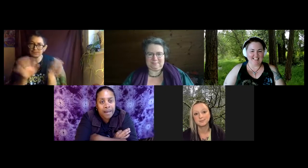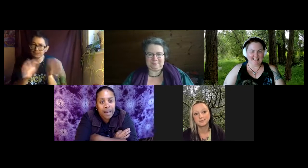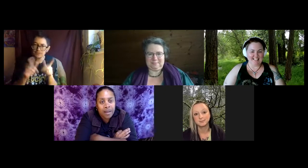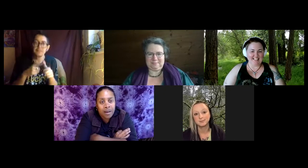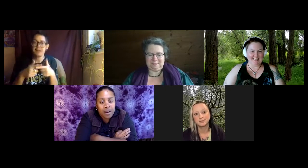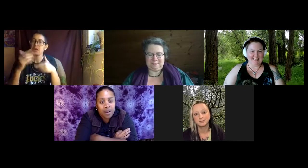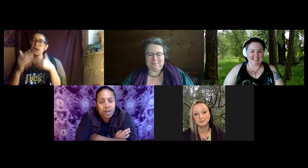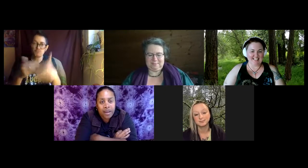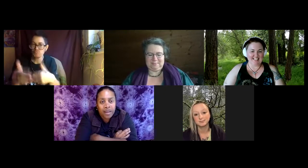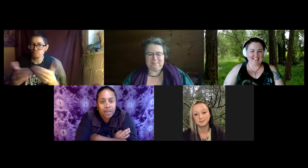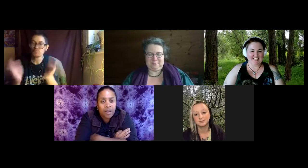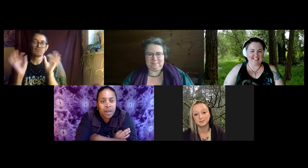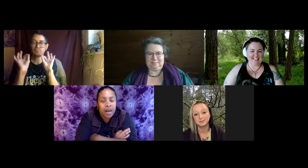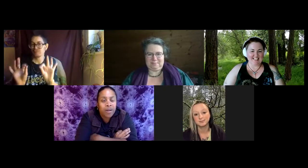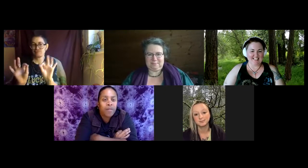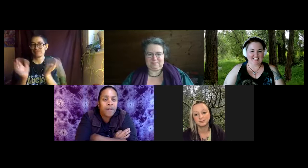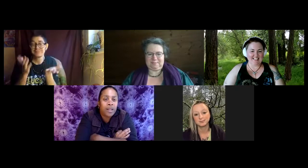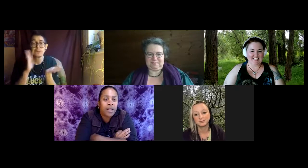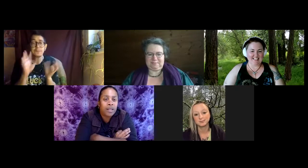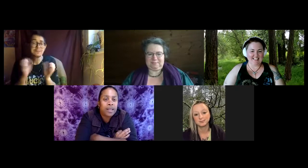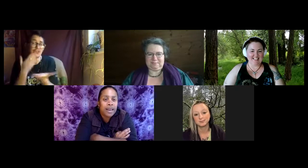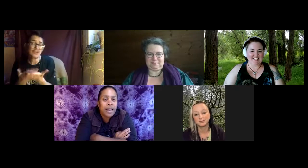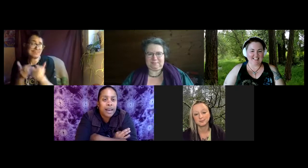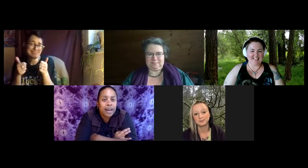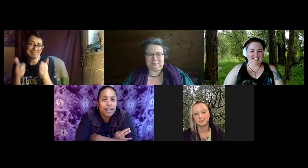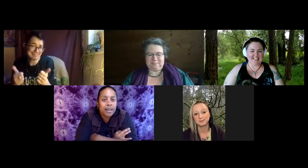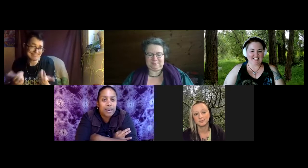it together, you know, check into that, how you're feeling,